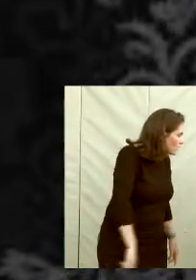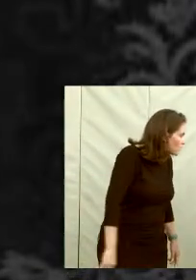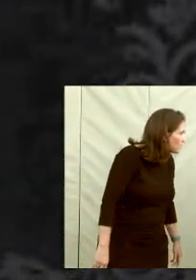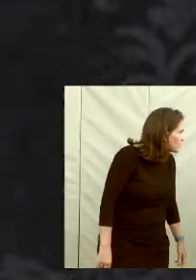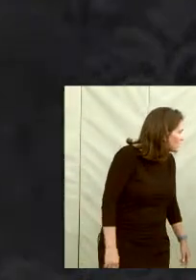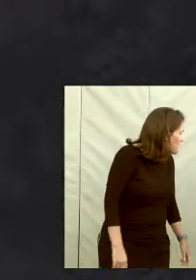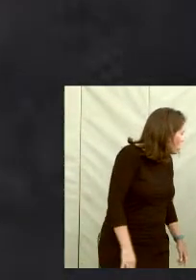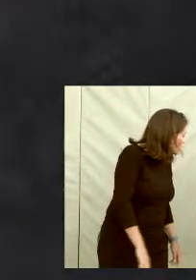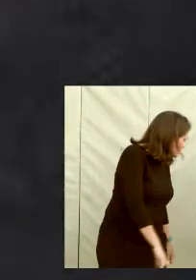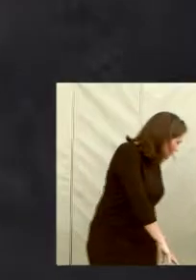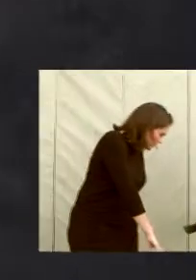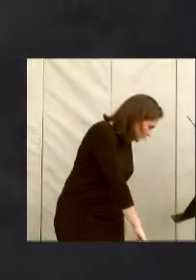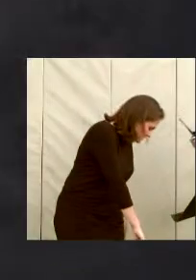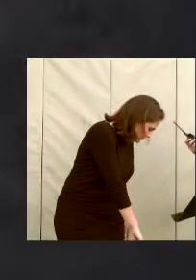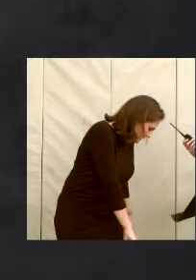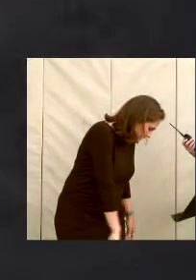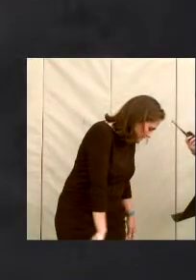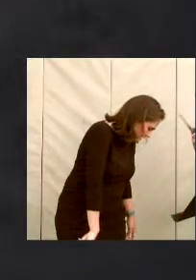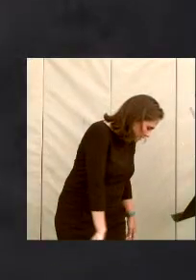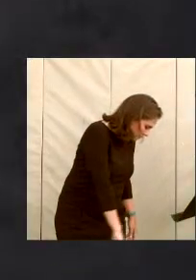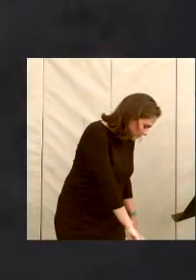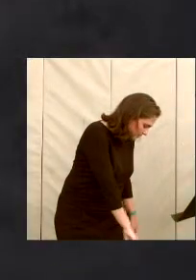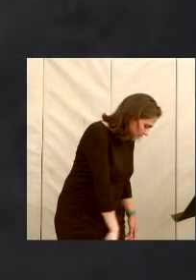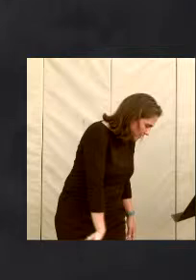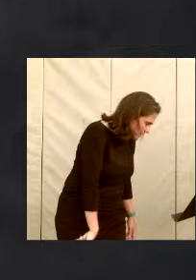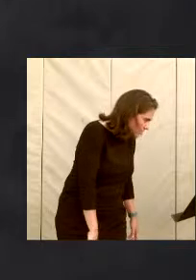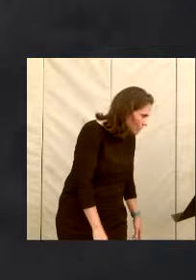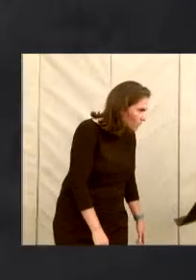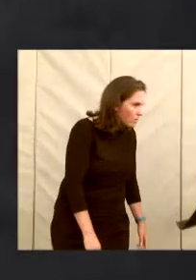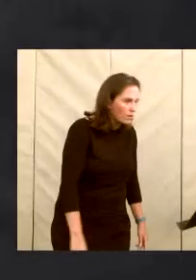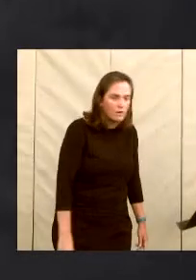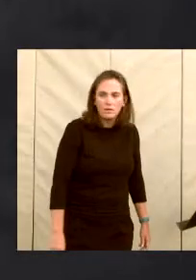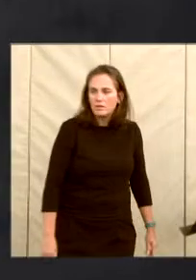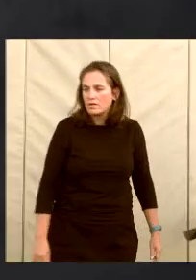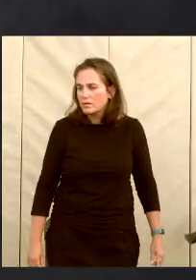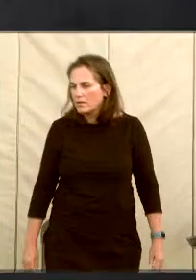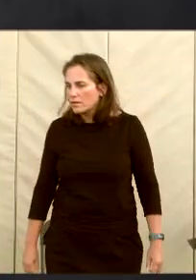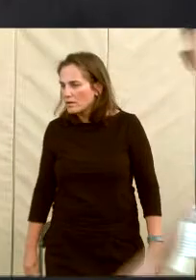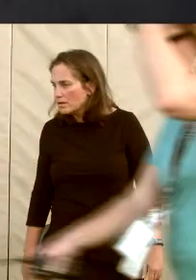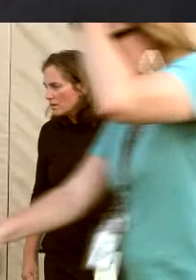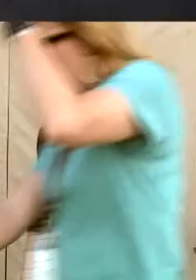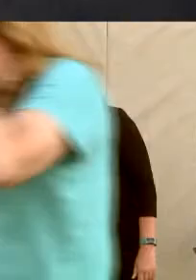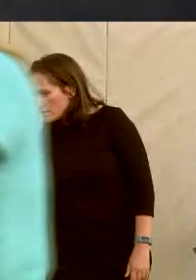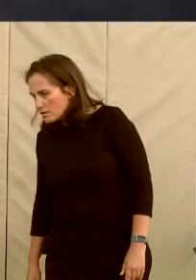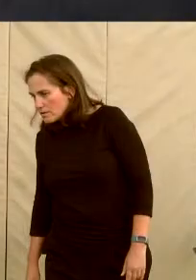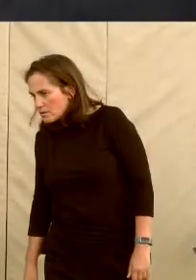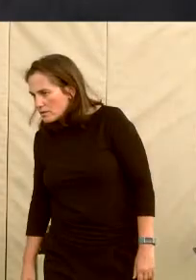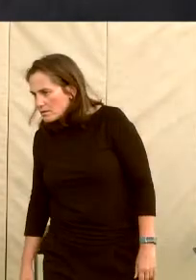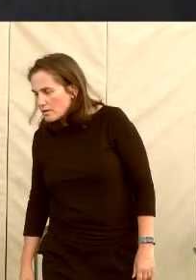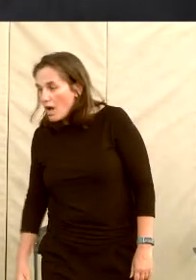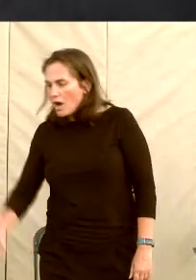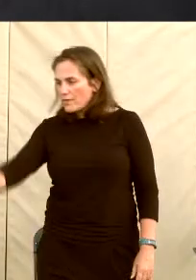for the last ride. So let the light guide your way,